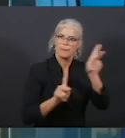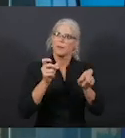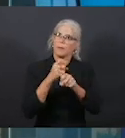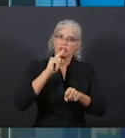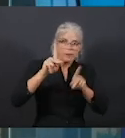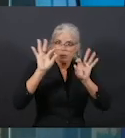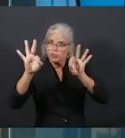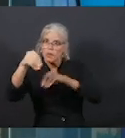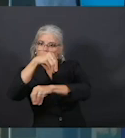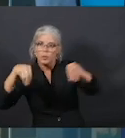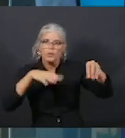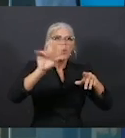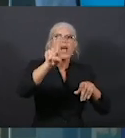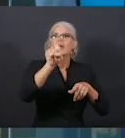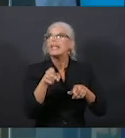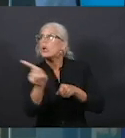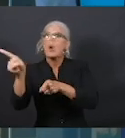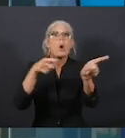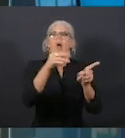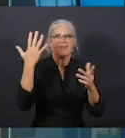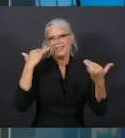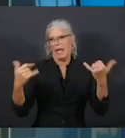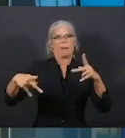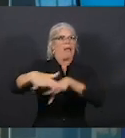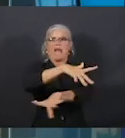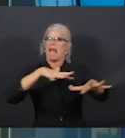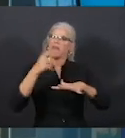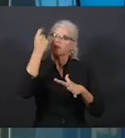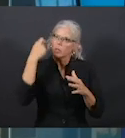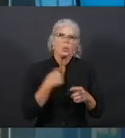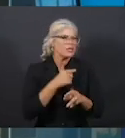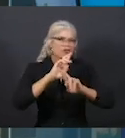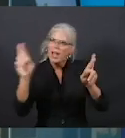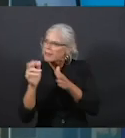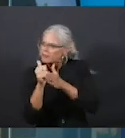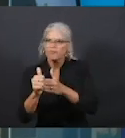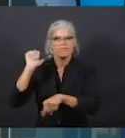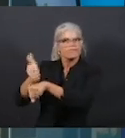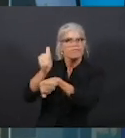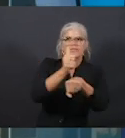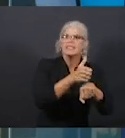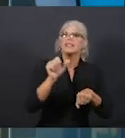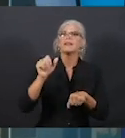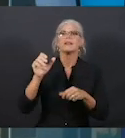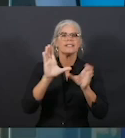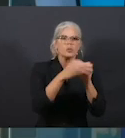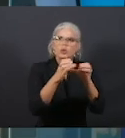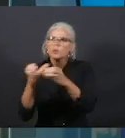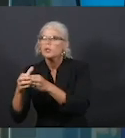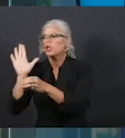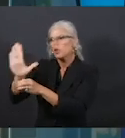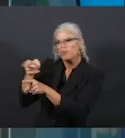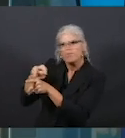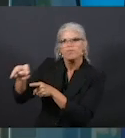need to go. So we're ready to facilitate evacuations. We've been staging crews and equipment these last few